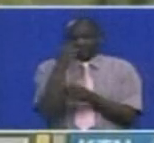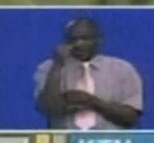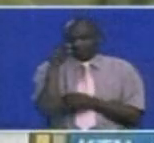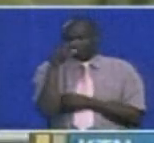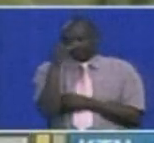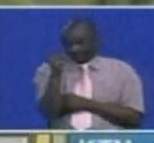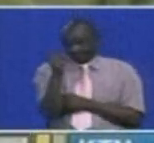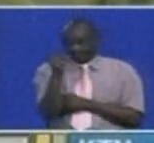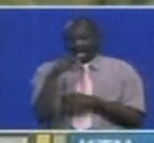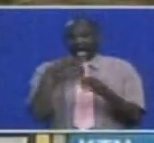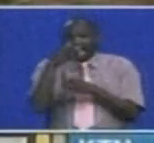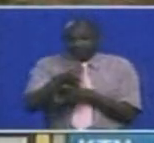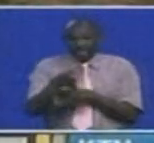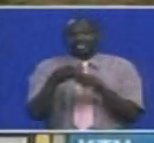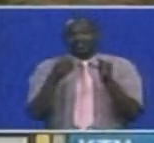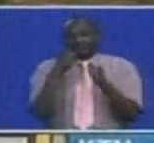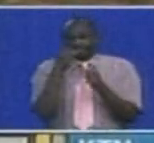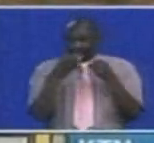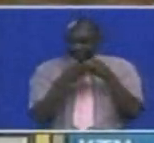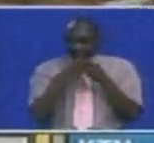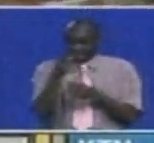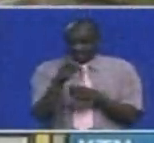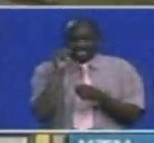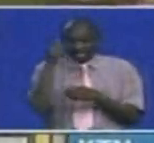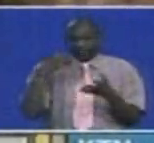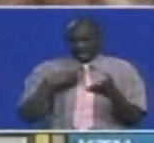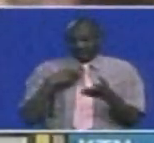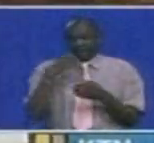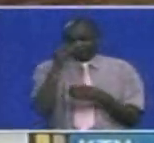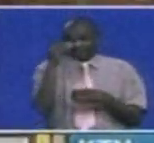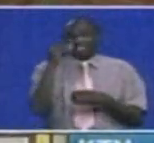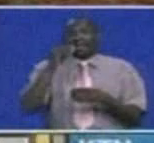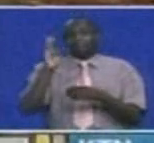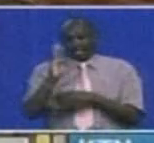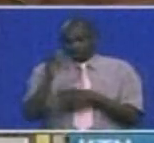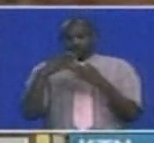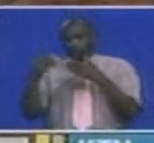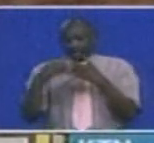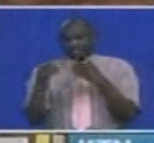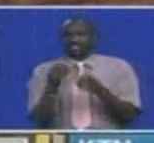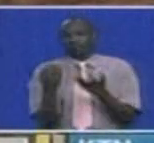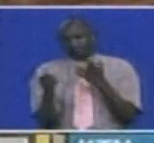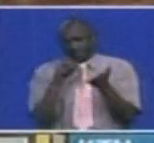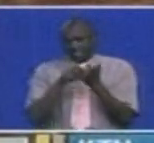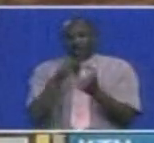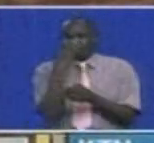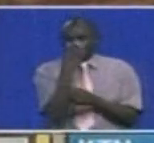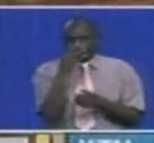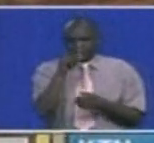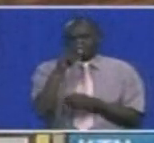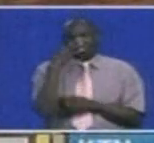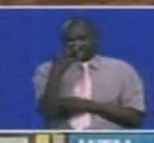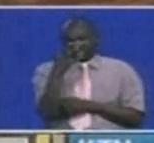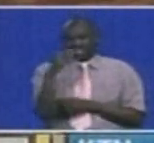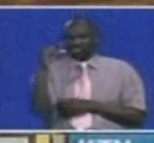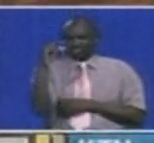After September's rebasing, Kenya could be well on her way to $50 billion, or just about 4.3 trillion shillings in GDP.